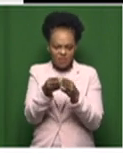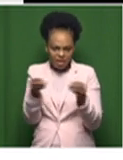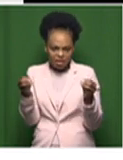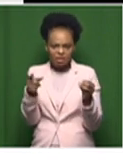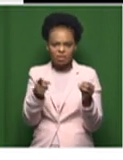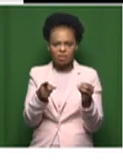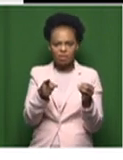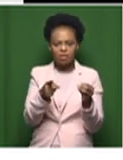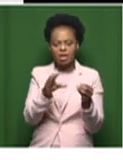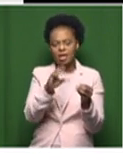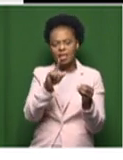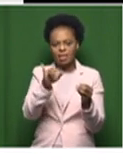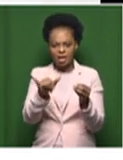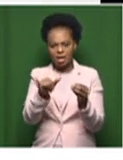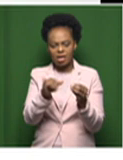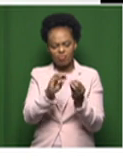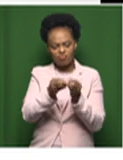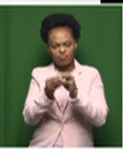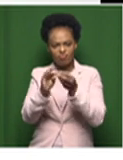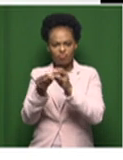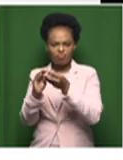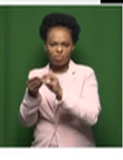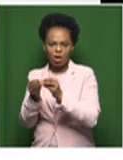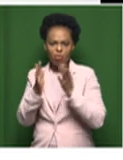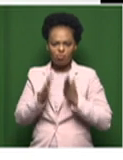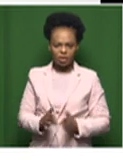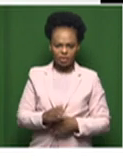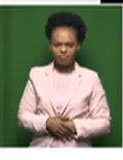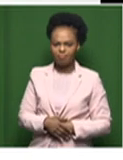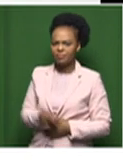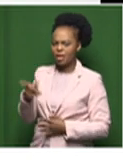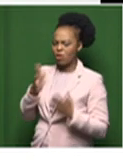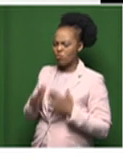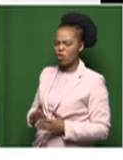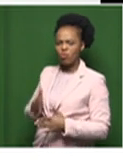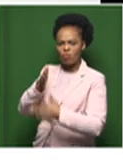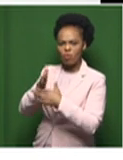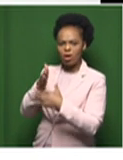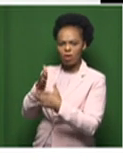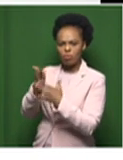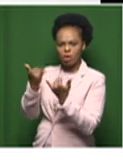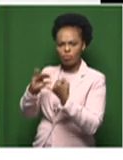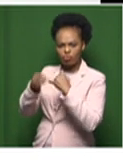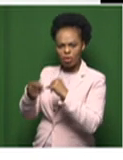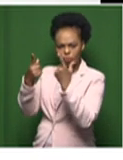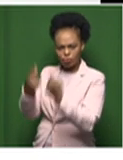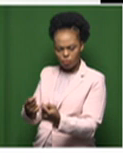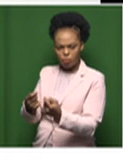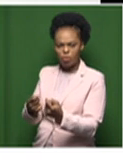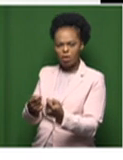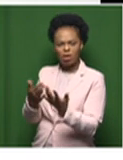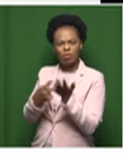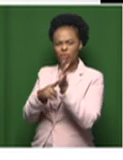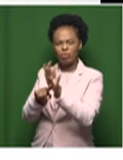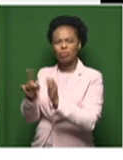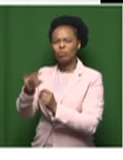clay body. Okay. Is there one single message from this body of work that you are trying to put out there? And what are you trying